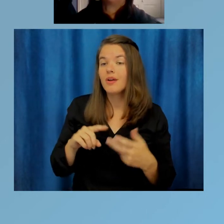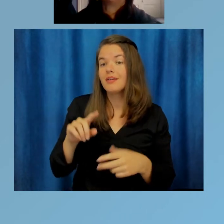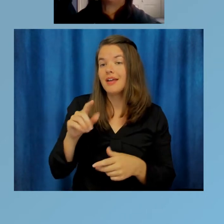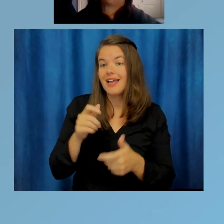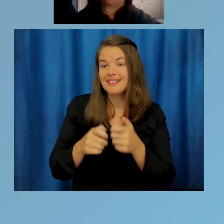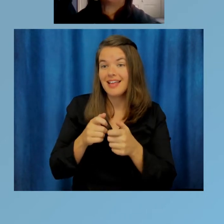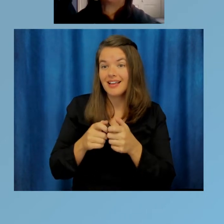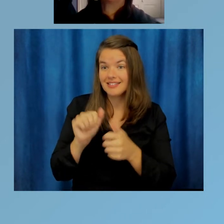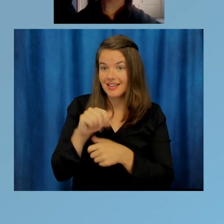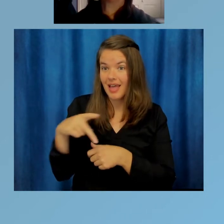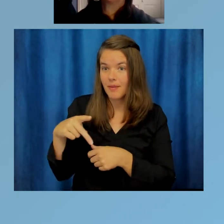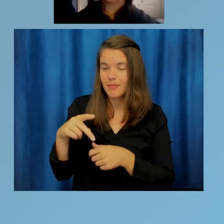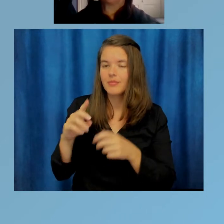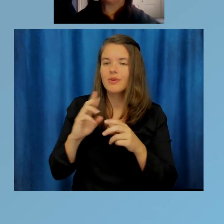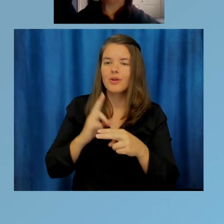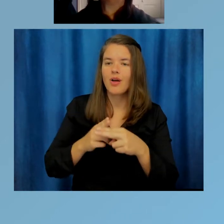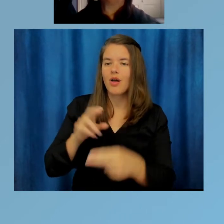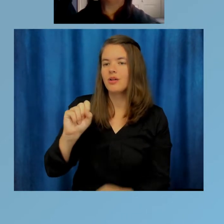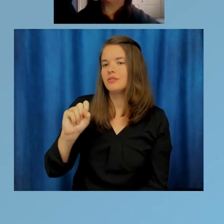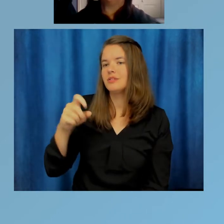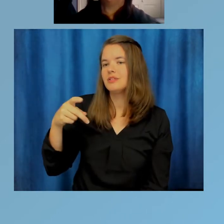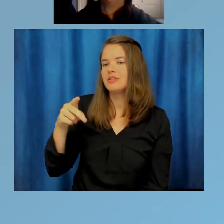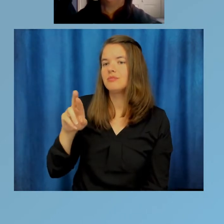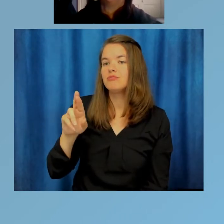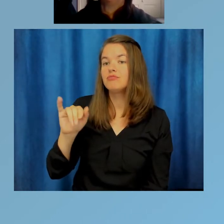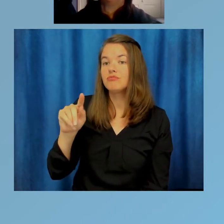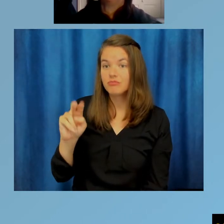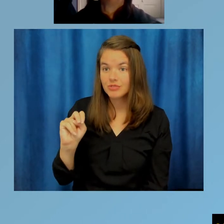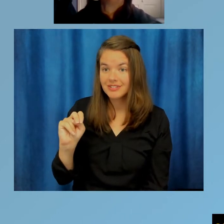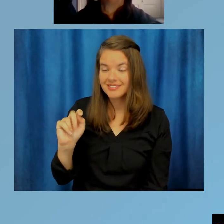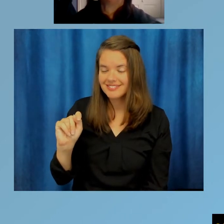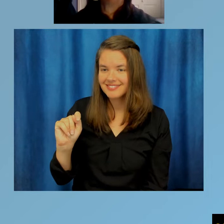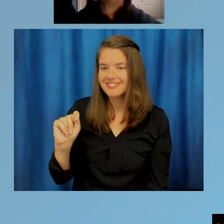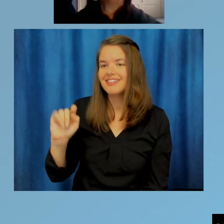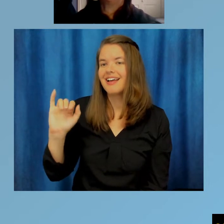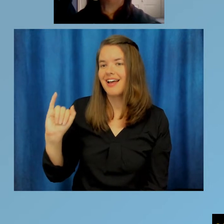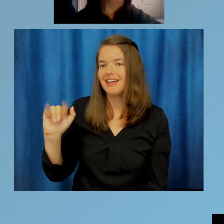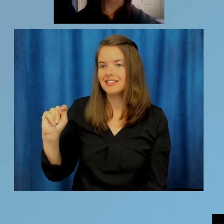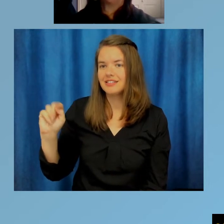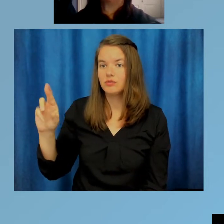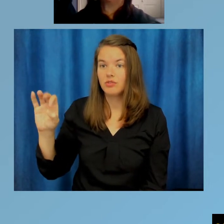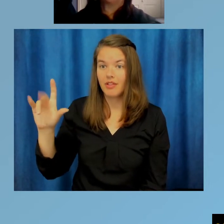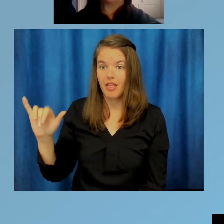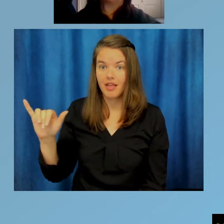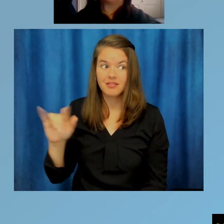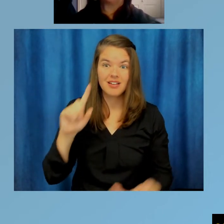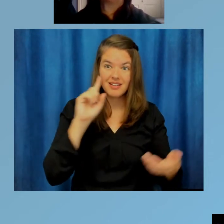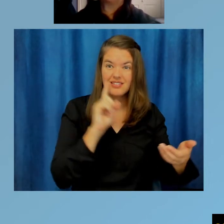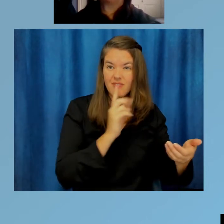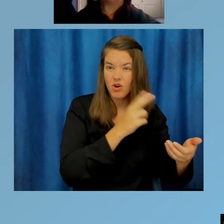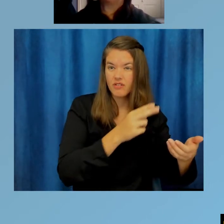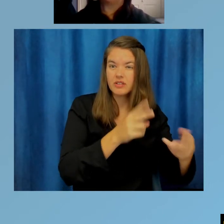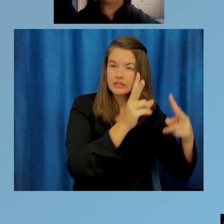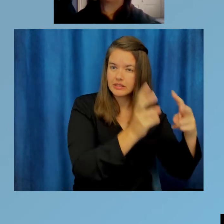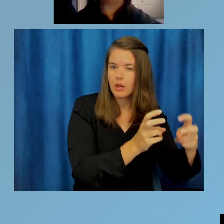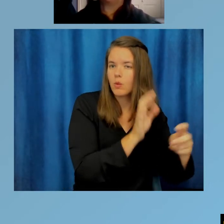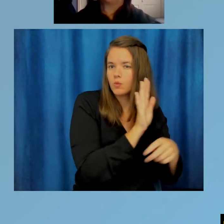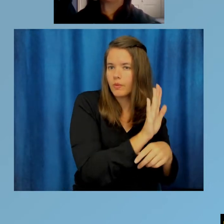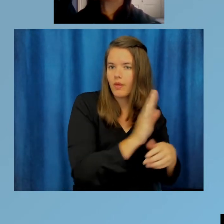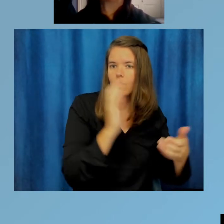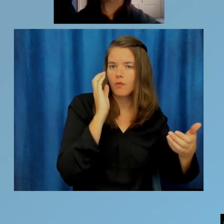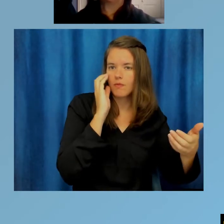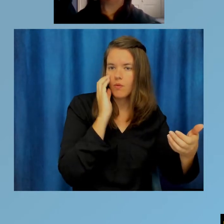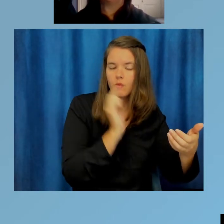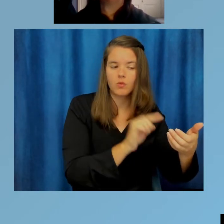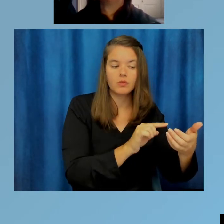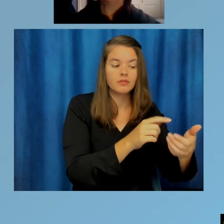also a texting app called Sprint IP Relay. And again, this would be somebody would download that is deaf or hard of